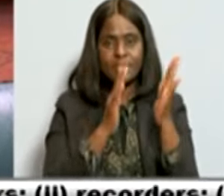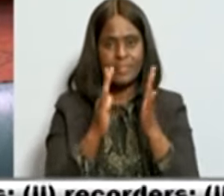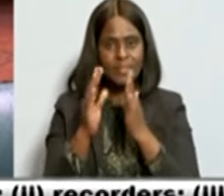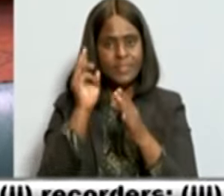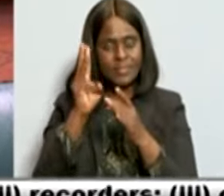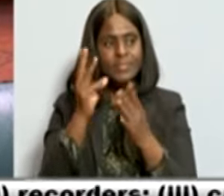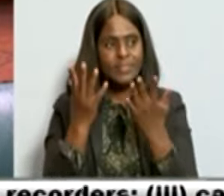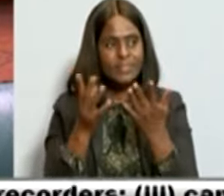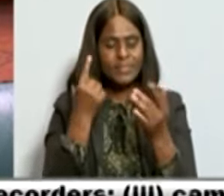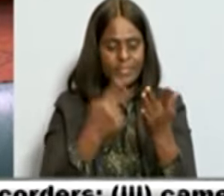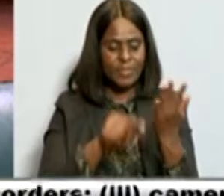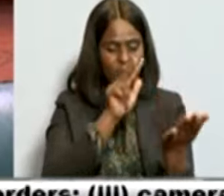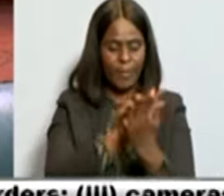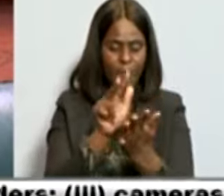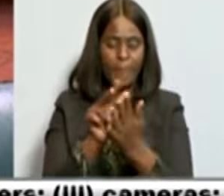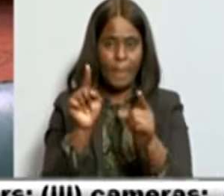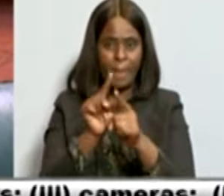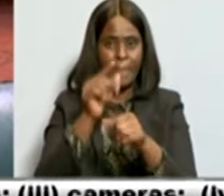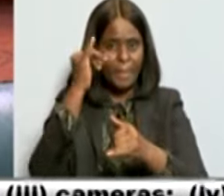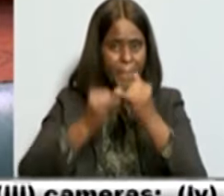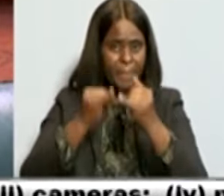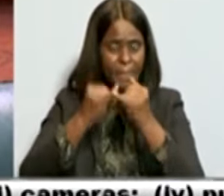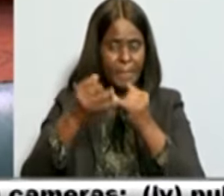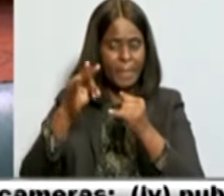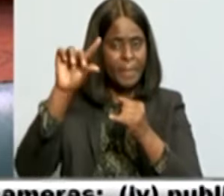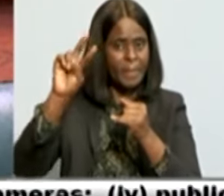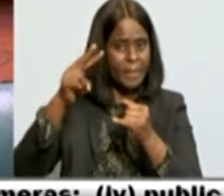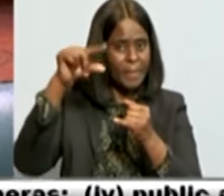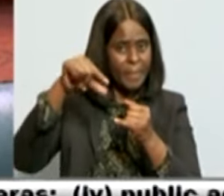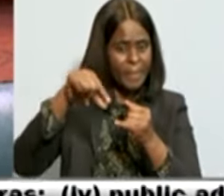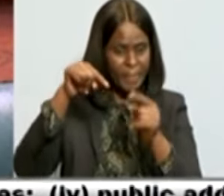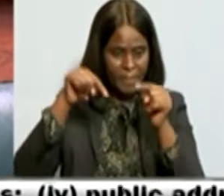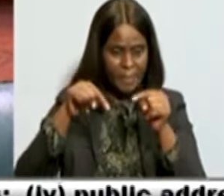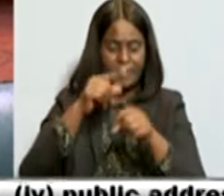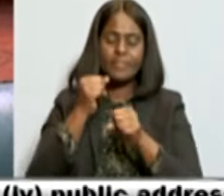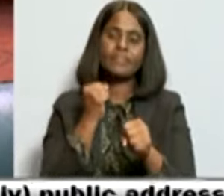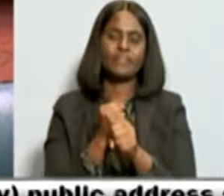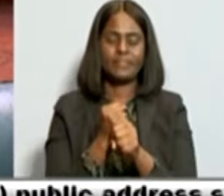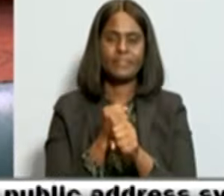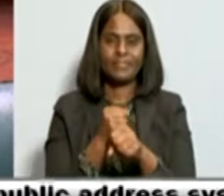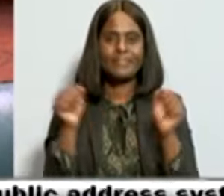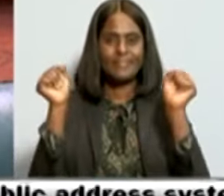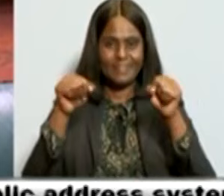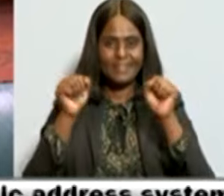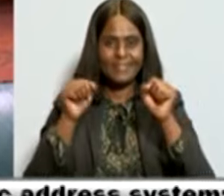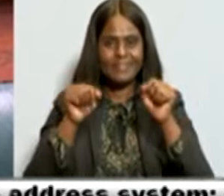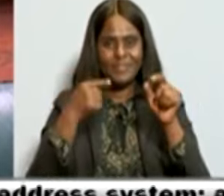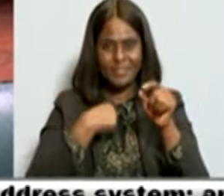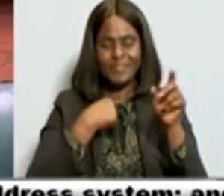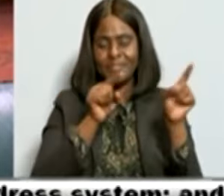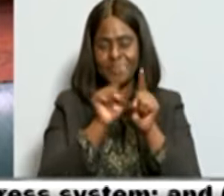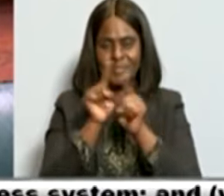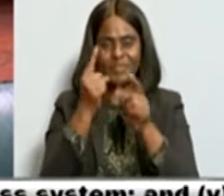would be signed at the end of the second quarter of the year. Let me